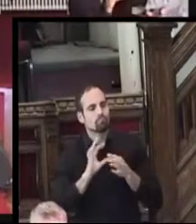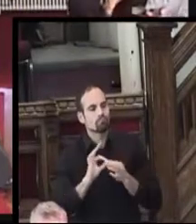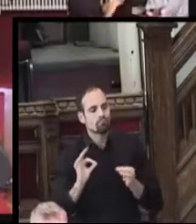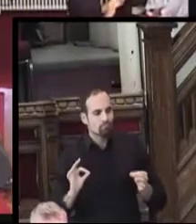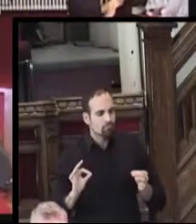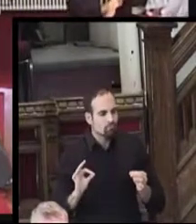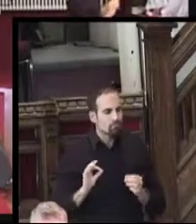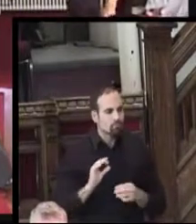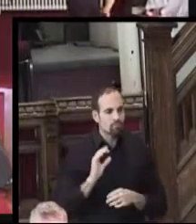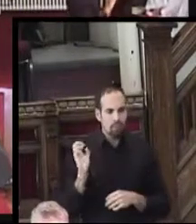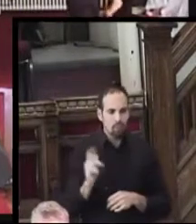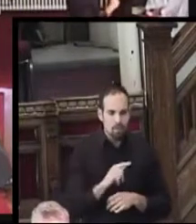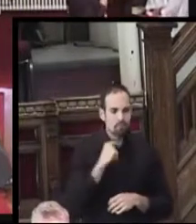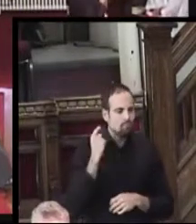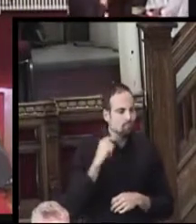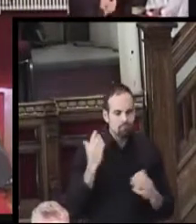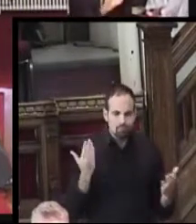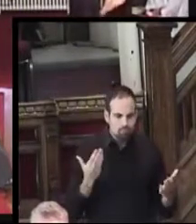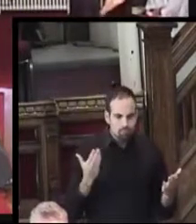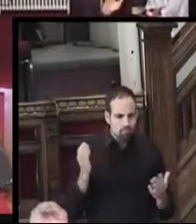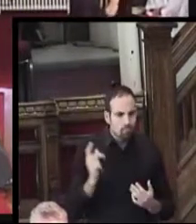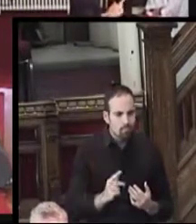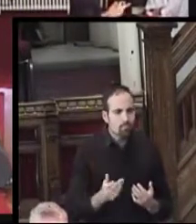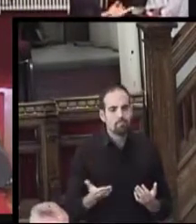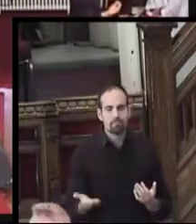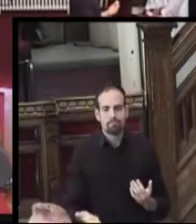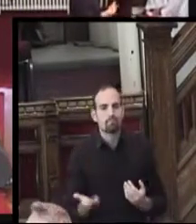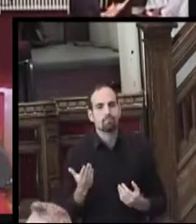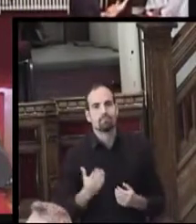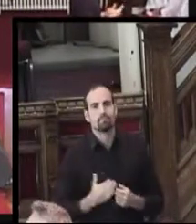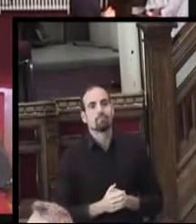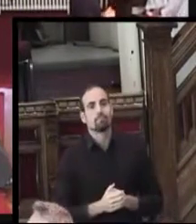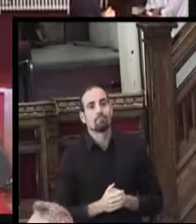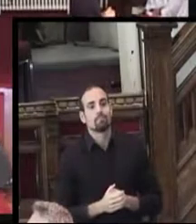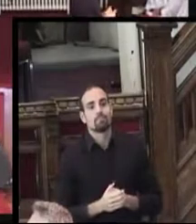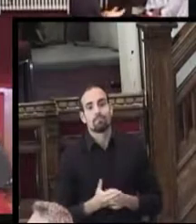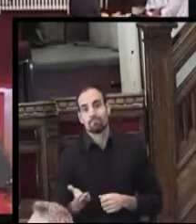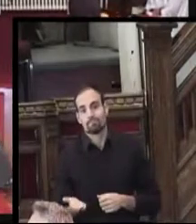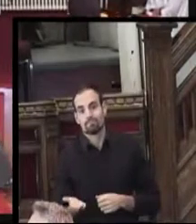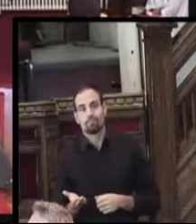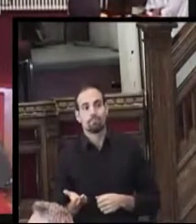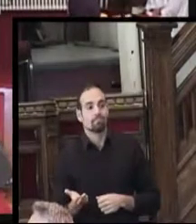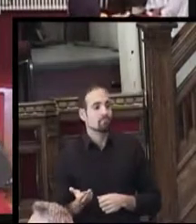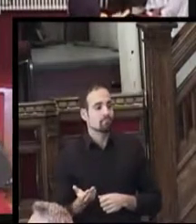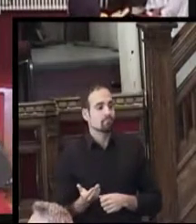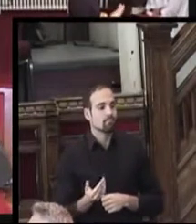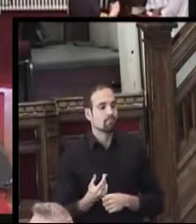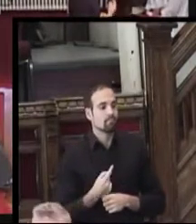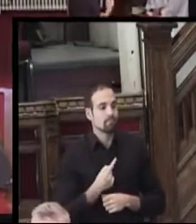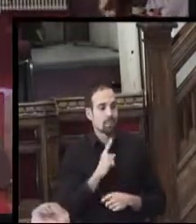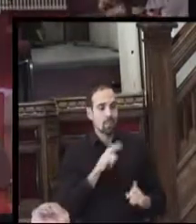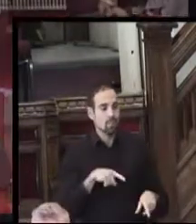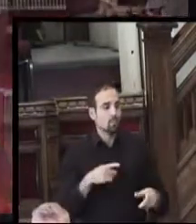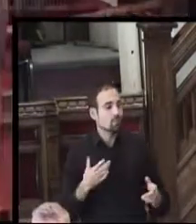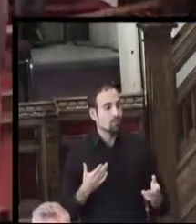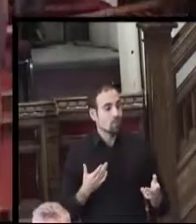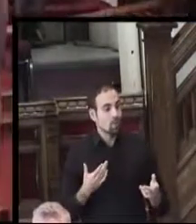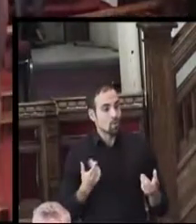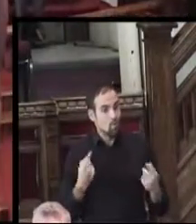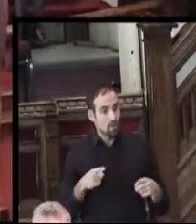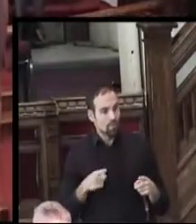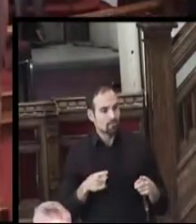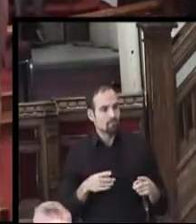again? And Bruce said, when I'm ready. But it's not time